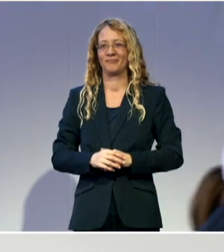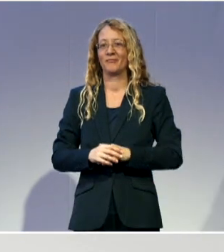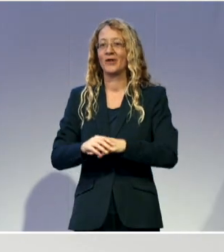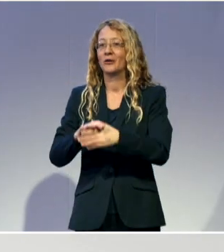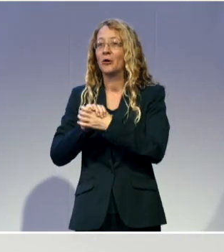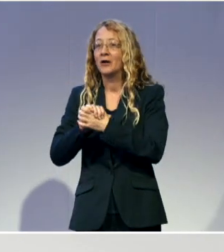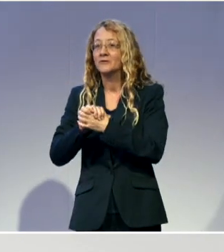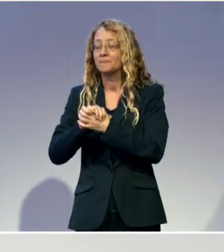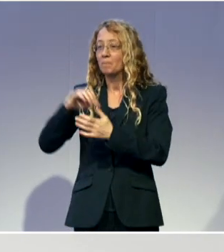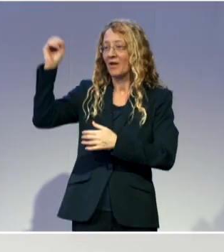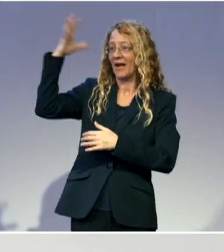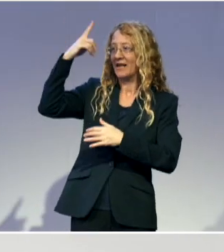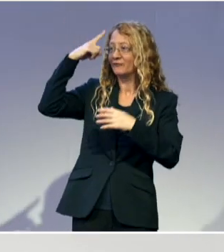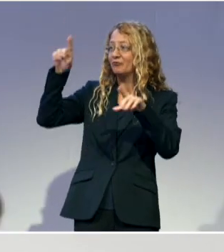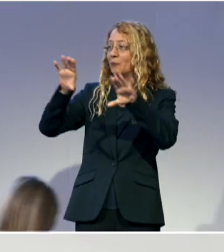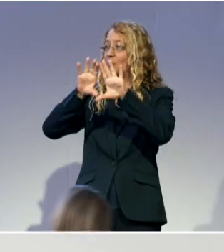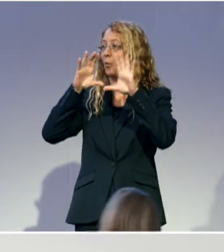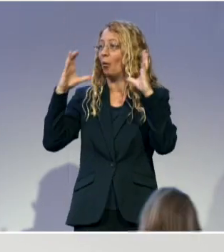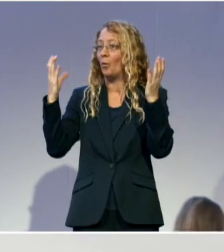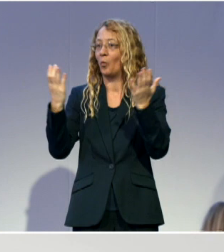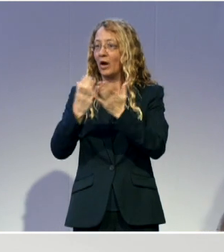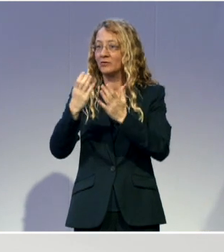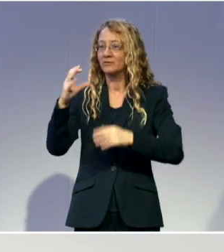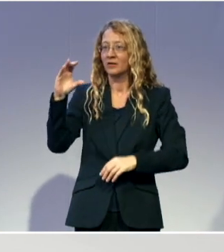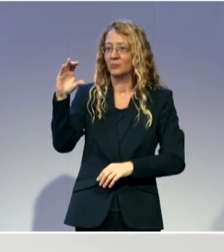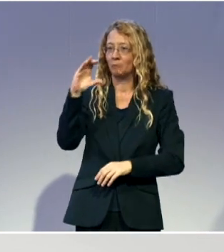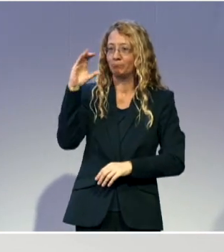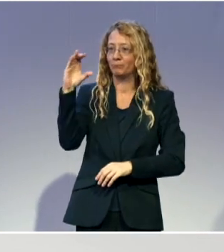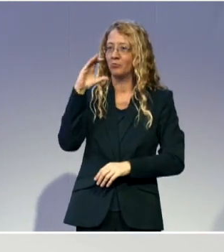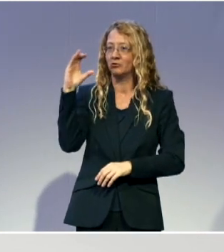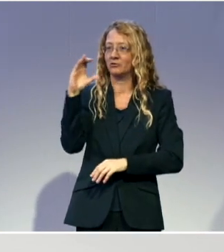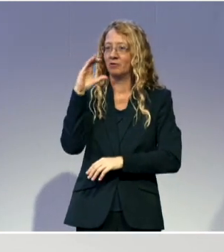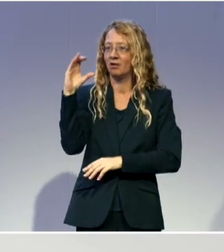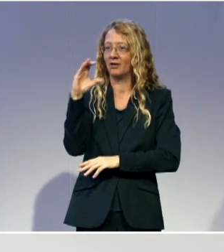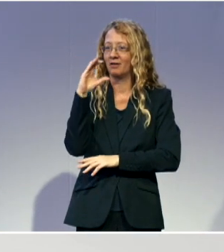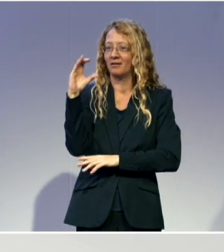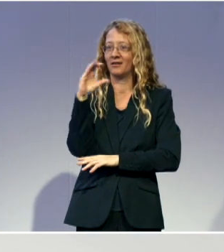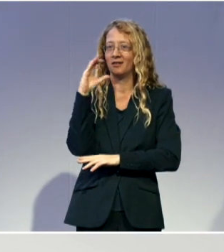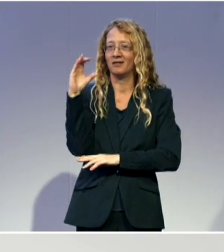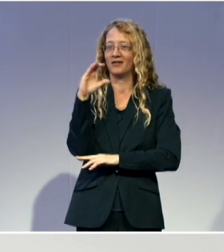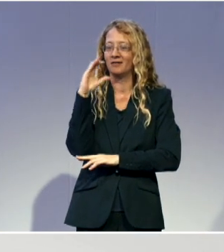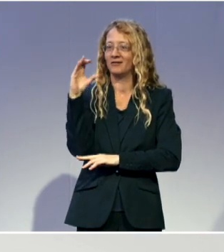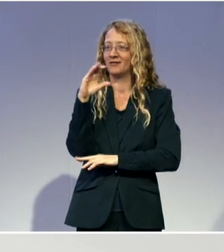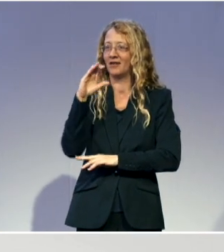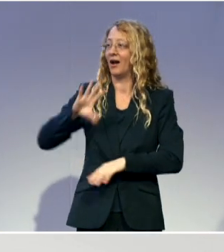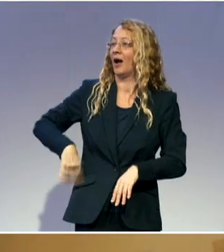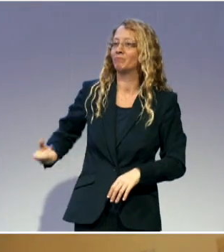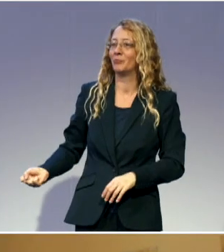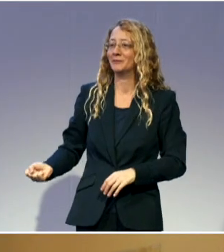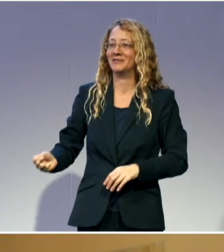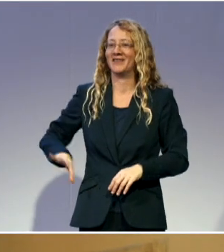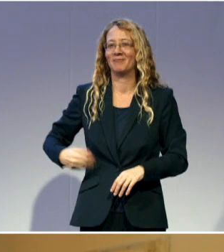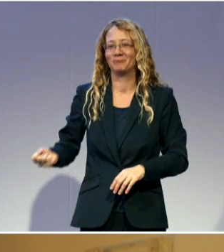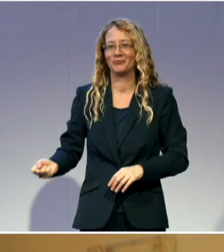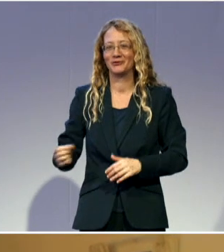Congratulations to Light for the World and Disability Development Service Program for its Community and Advocacy for Change